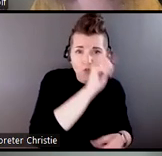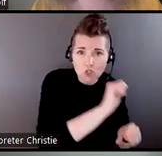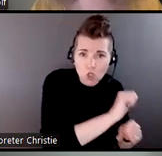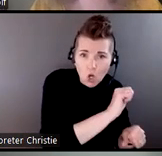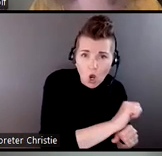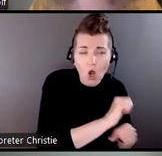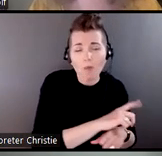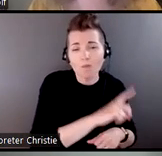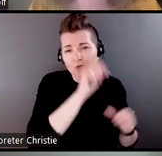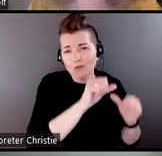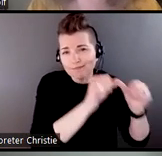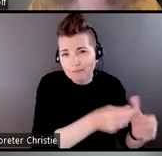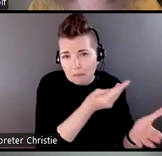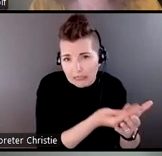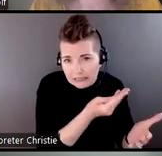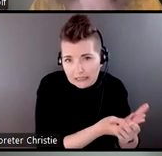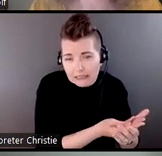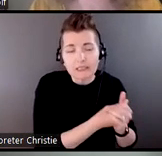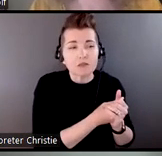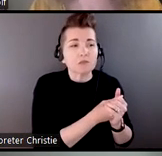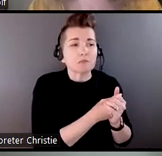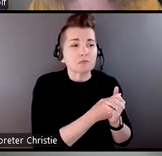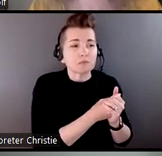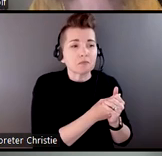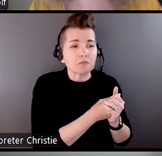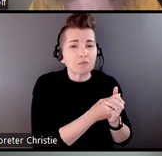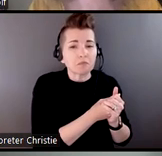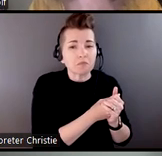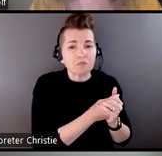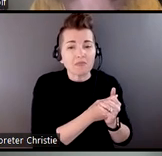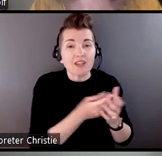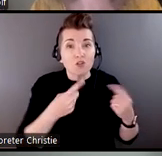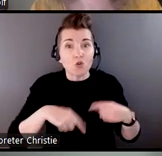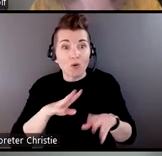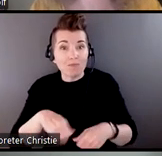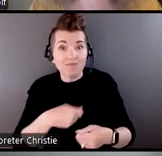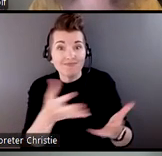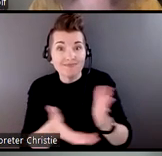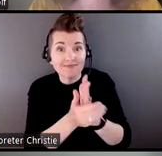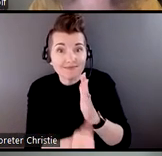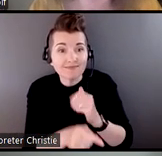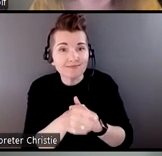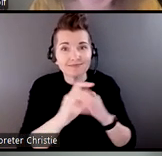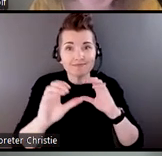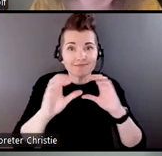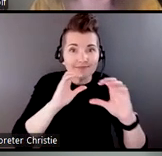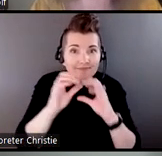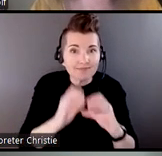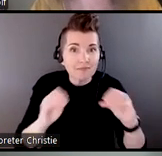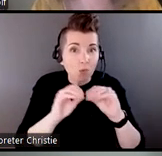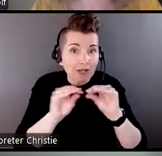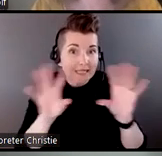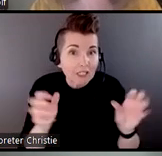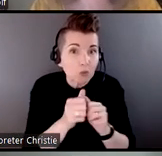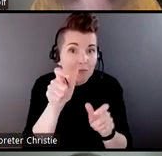security, financial stability. Quite often we're helping them gain skills so they can communicate more clearly with other people, which would